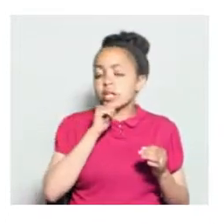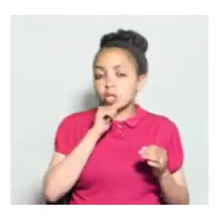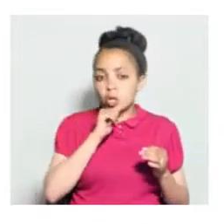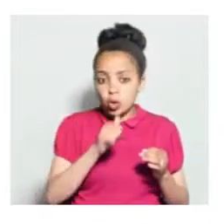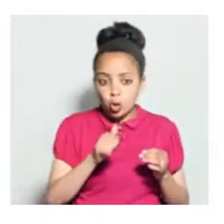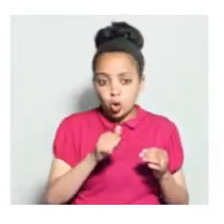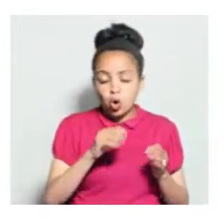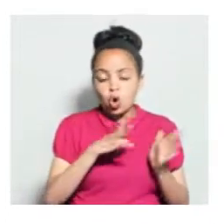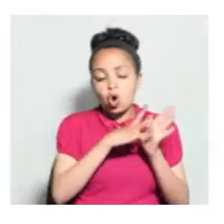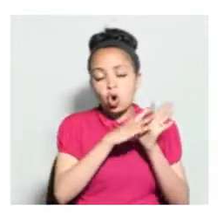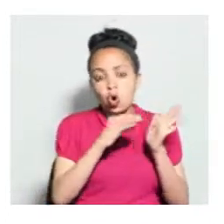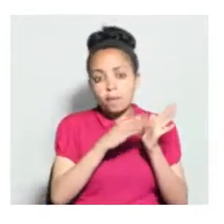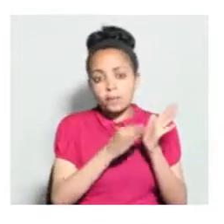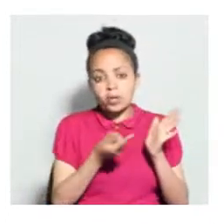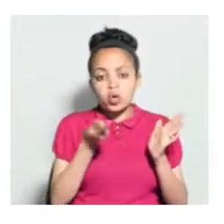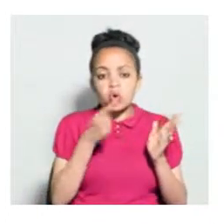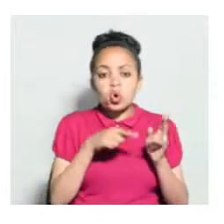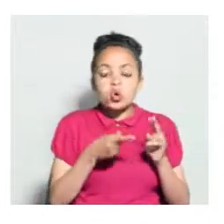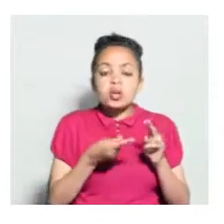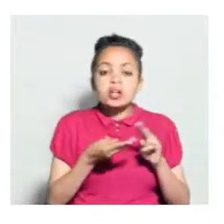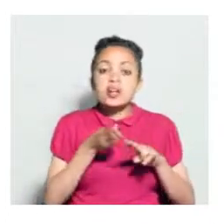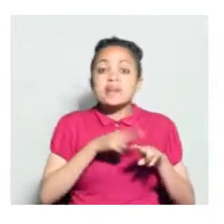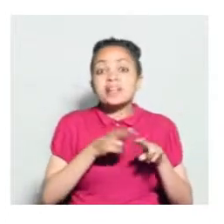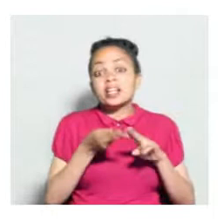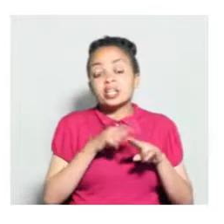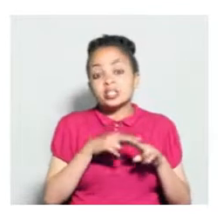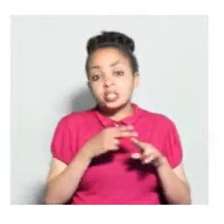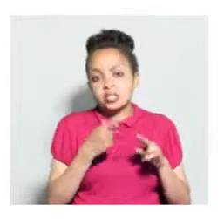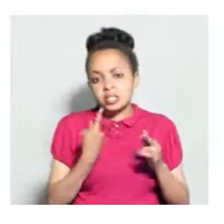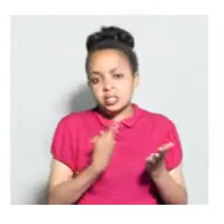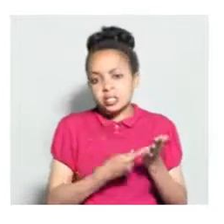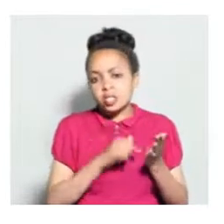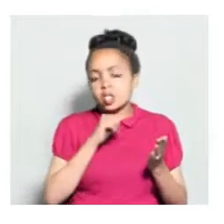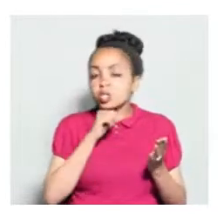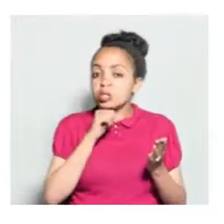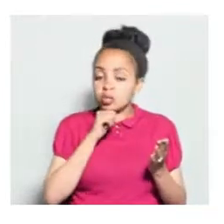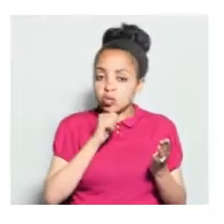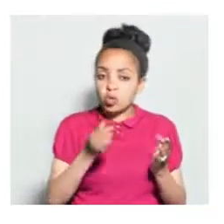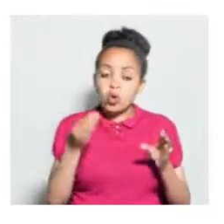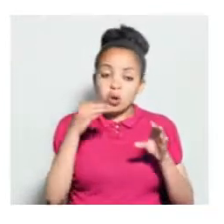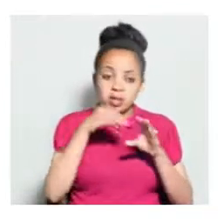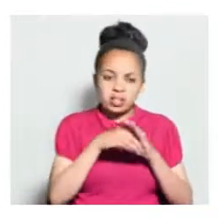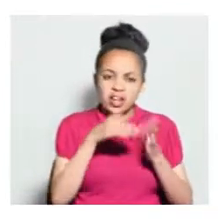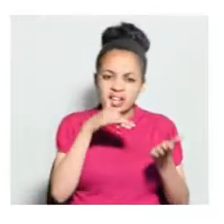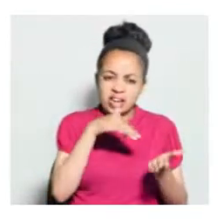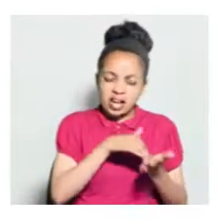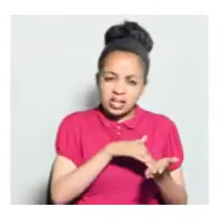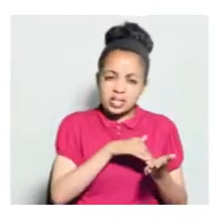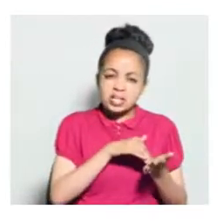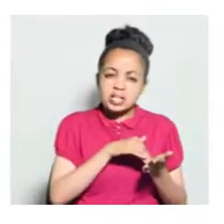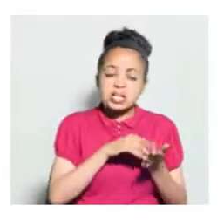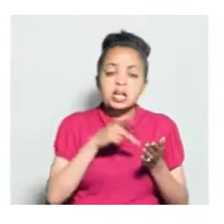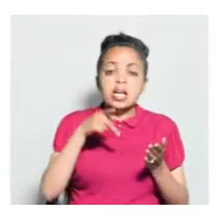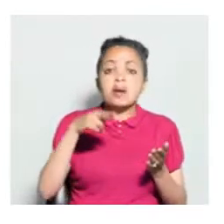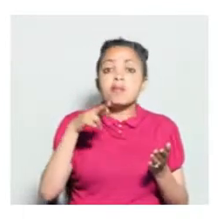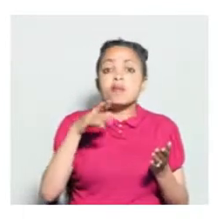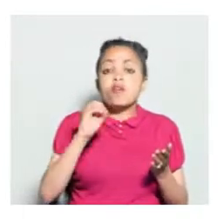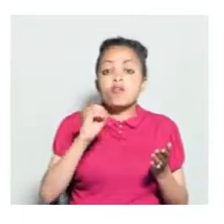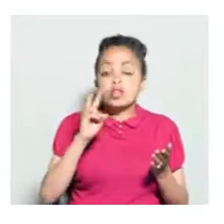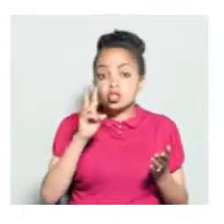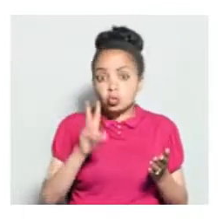no copy or duplication here. No interface. And again, during prophase